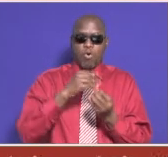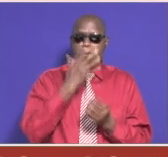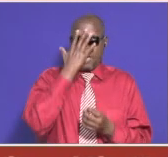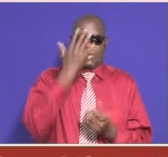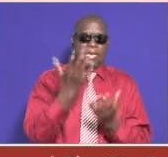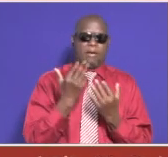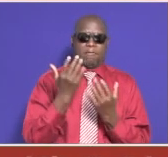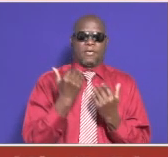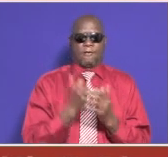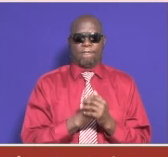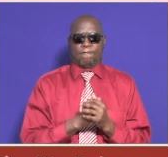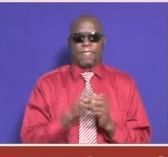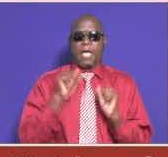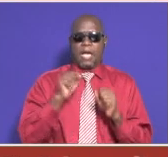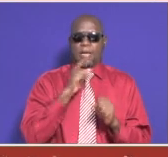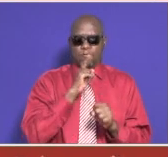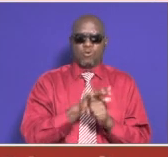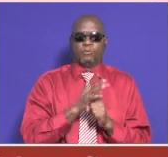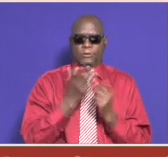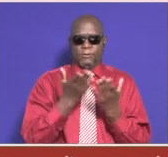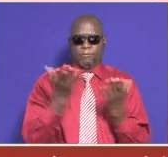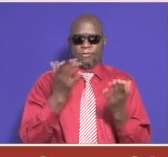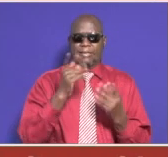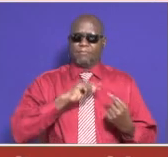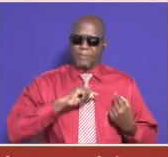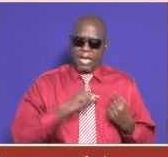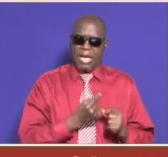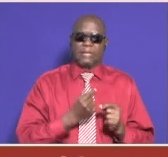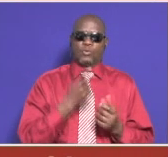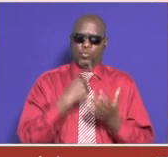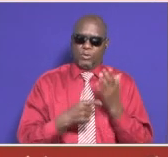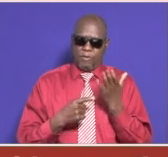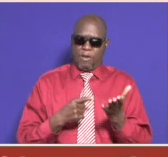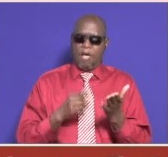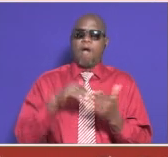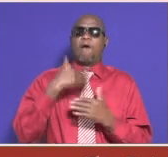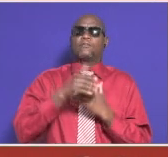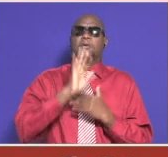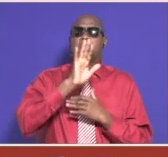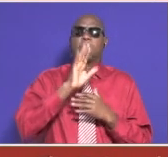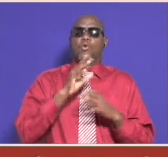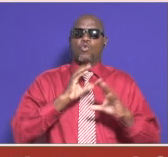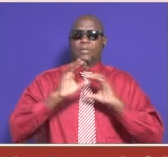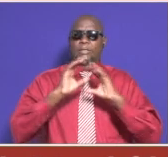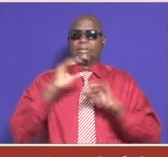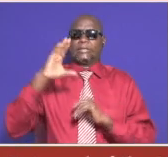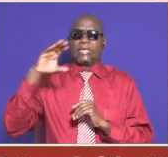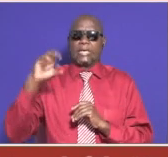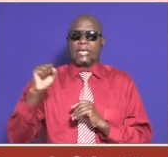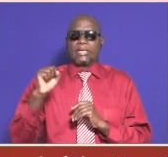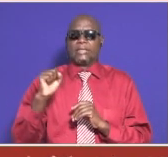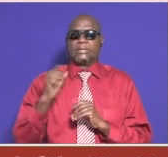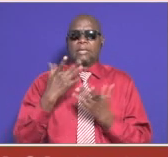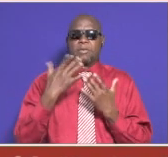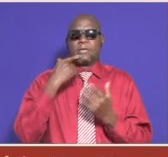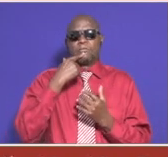guarantee. Mr. Speaker, what is most hurtful is that even after your communication, the CS, who ordinarily should be asleep thinking about